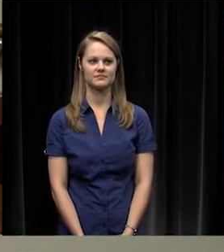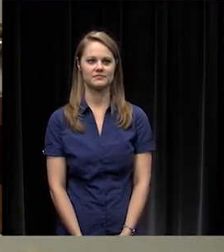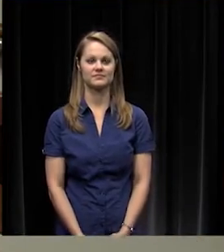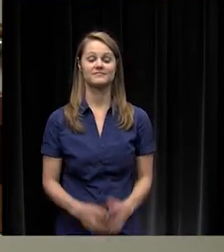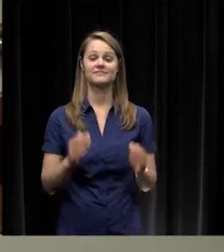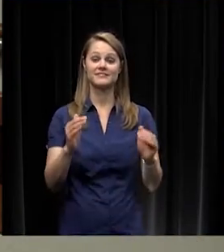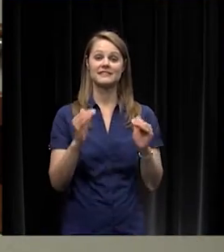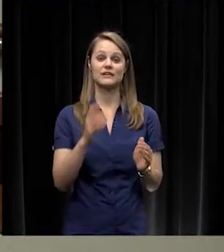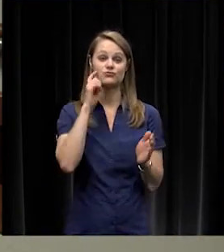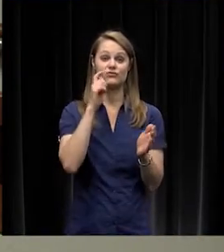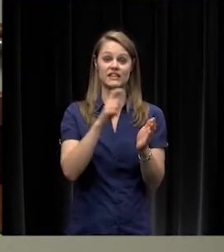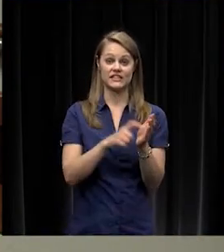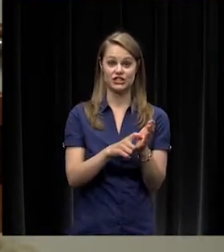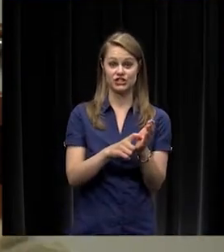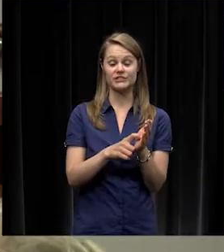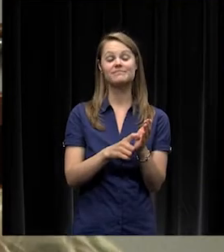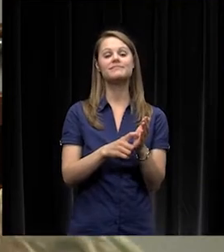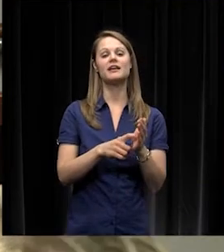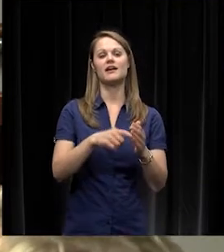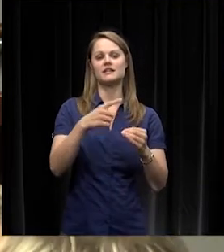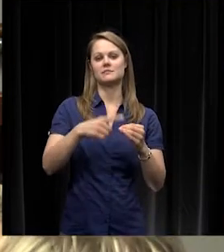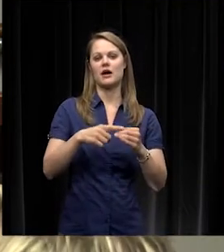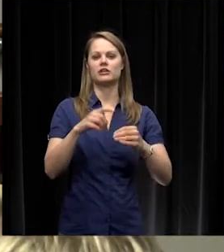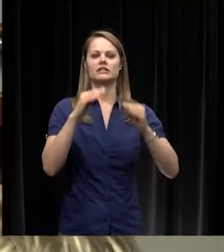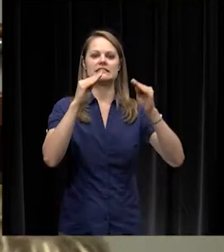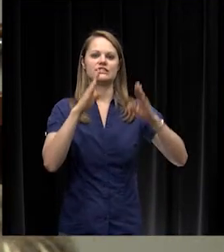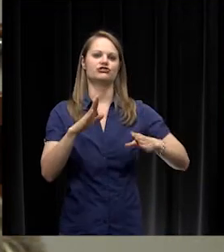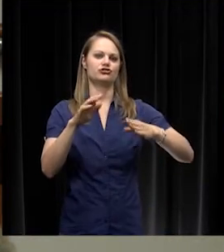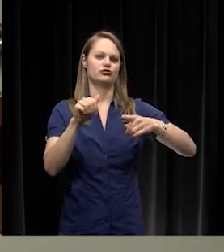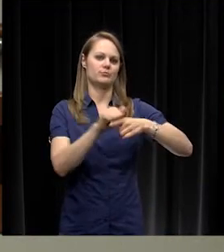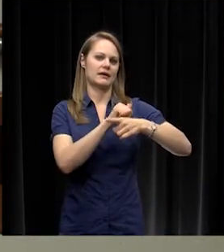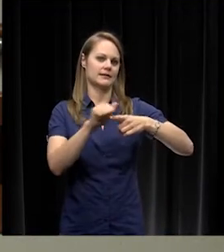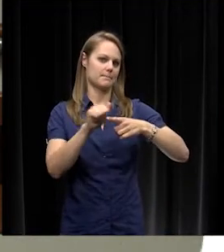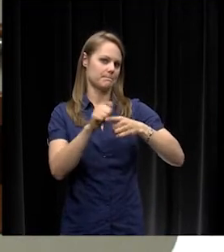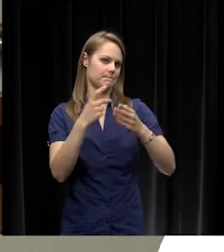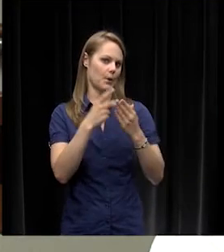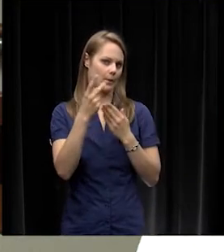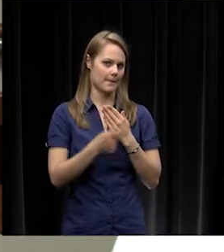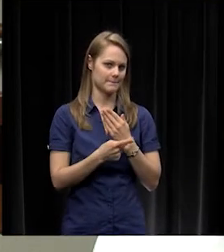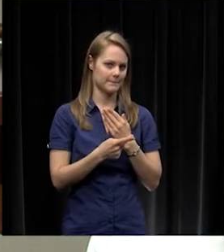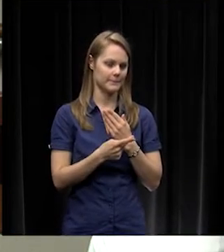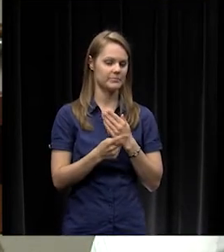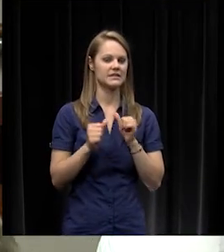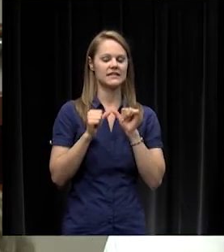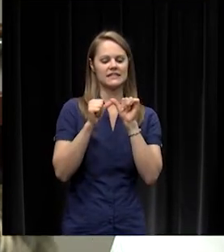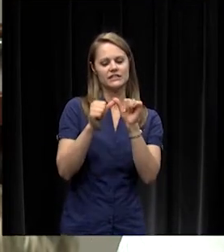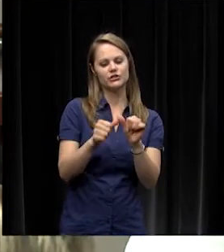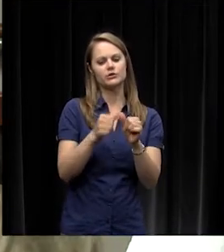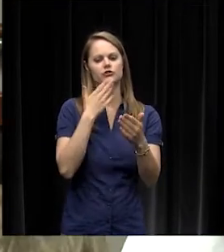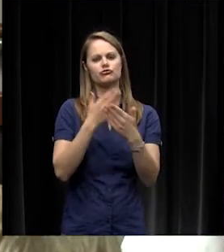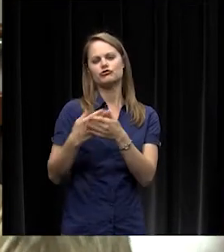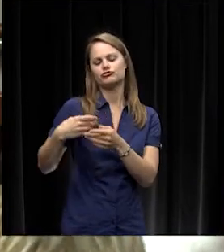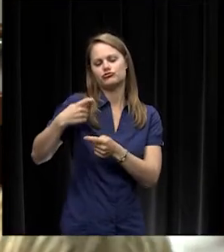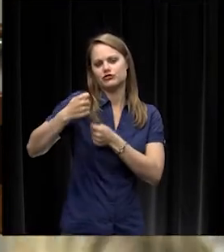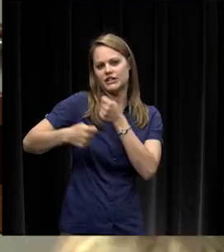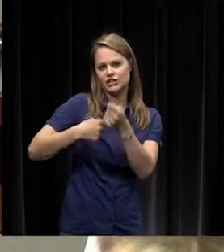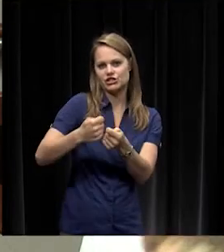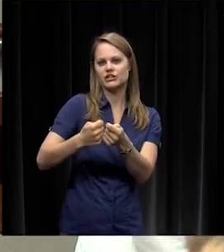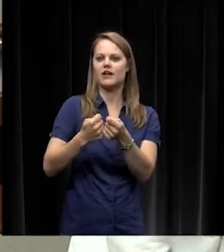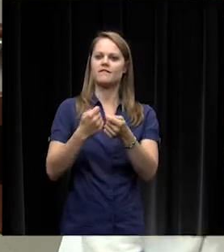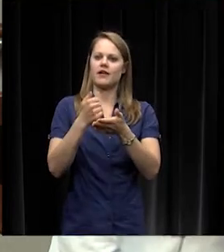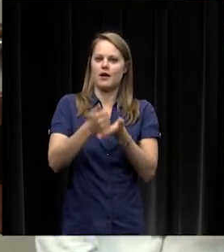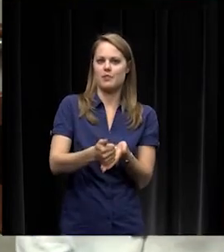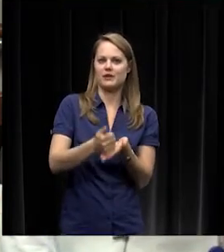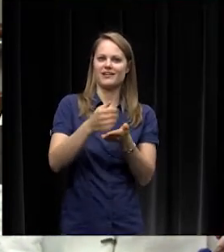Our next recognition highlights our teacher externship program. Continuing a rich tradition of enhancing staff professional development with our community